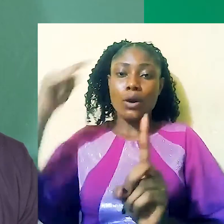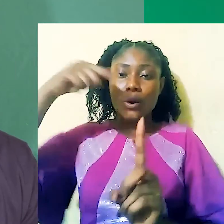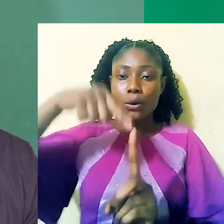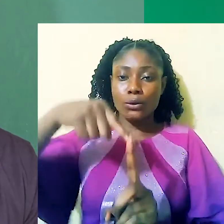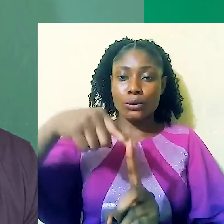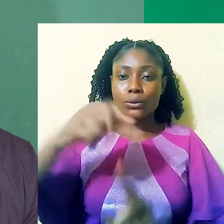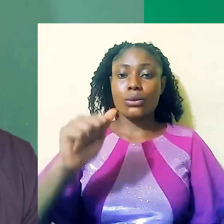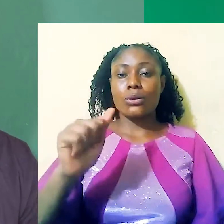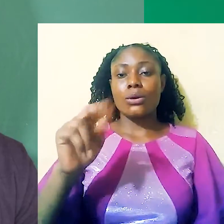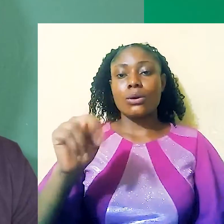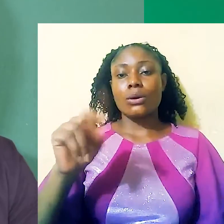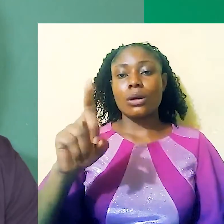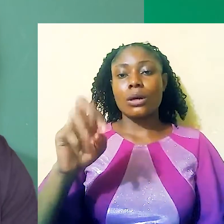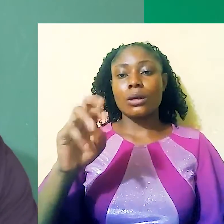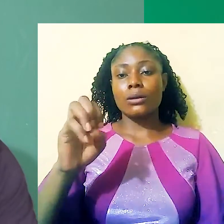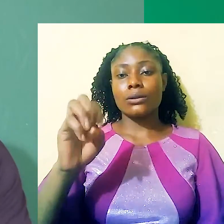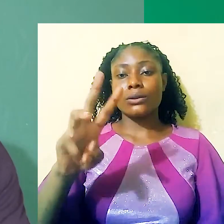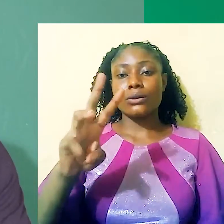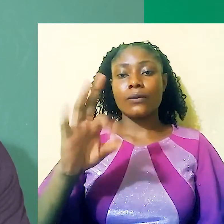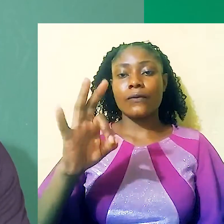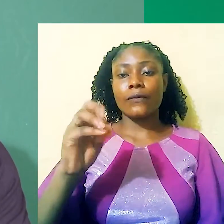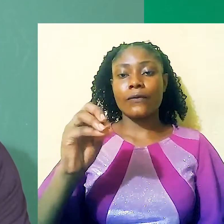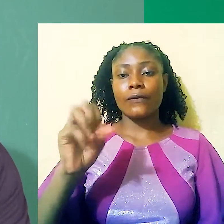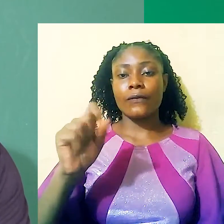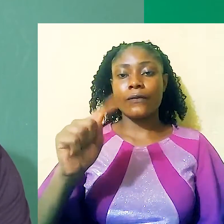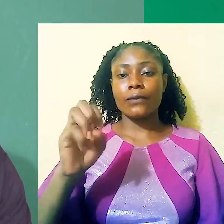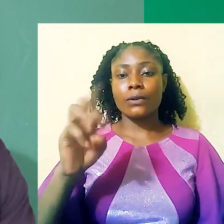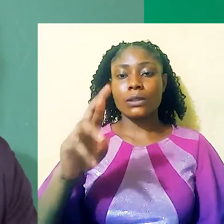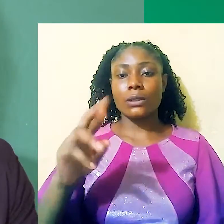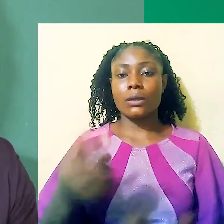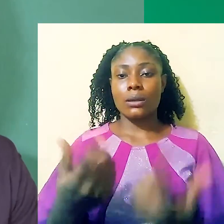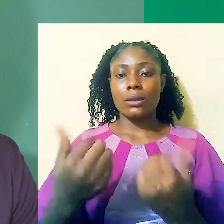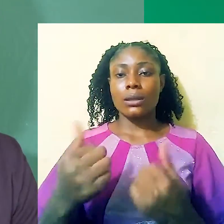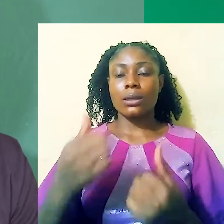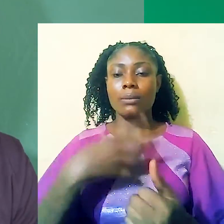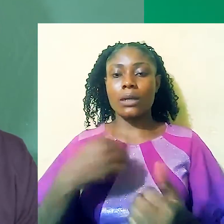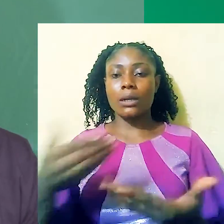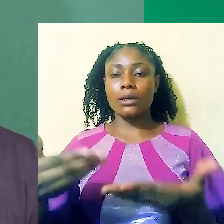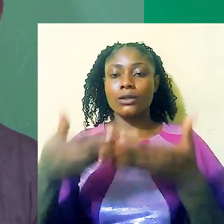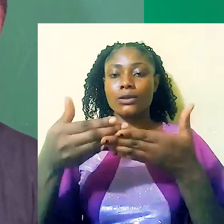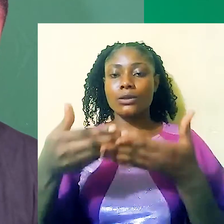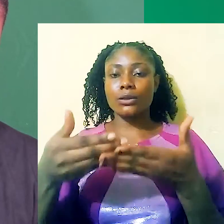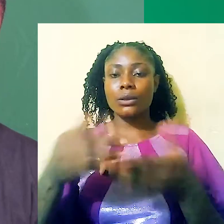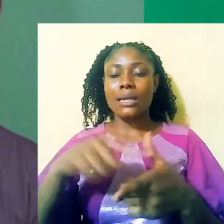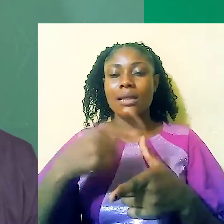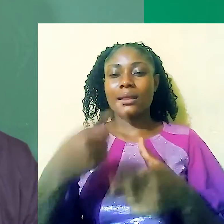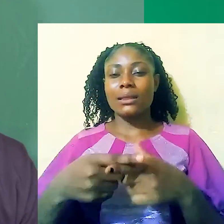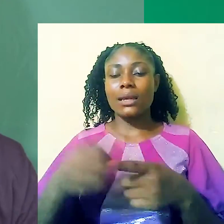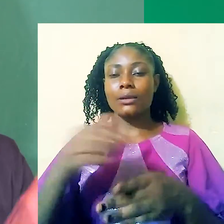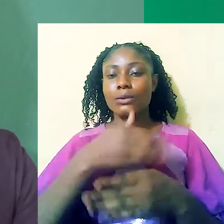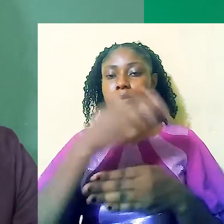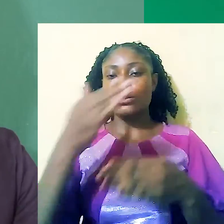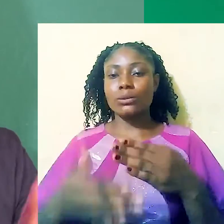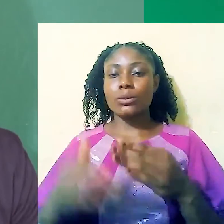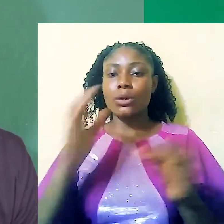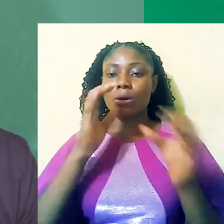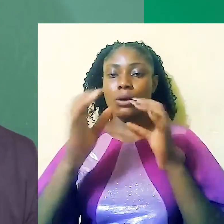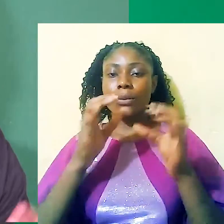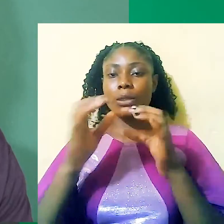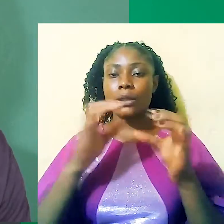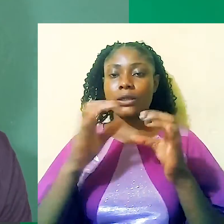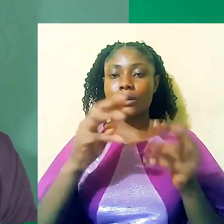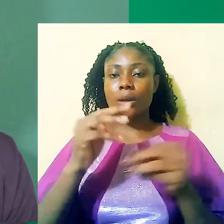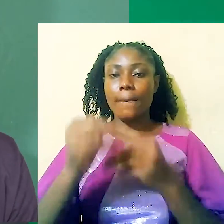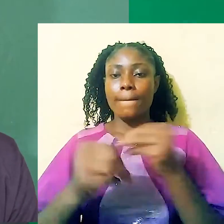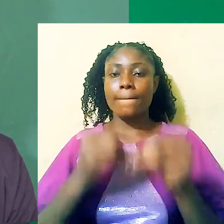as at that time until Andrew Foster came and introduced the then